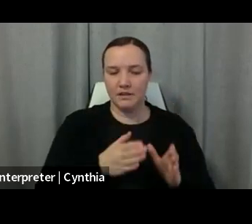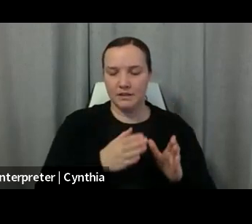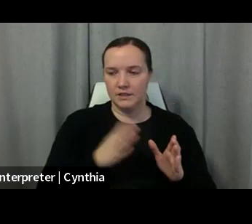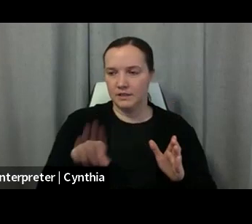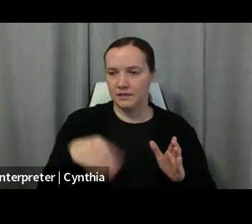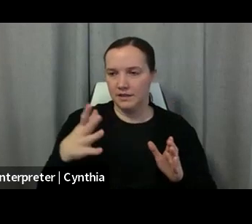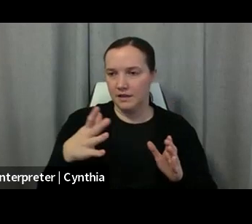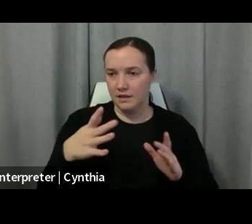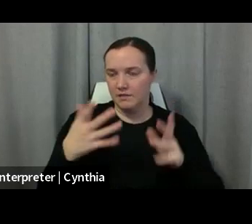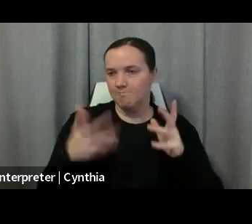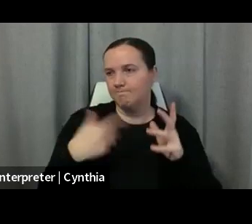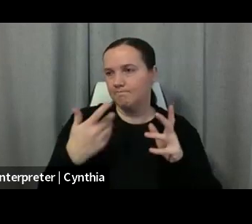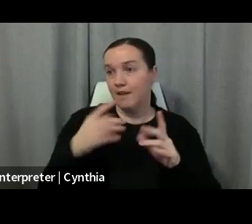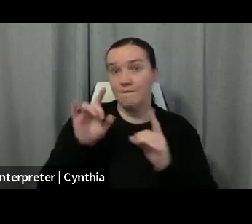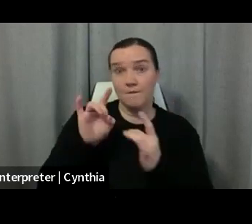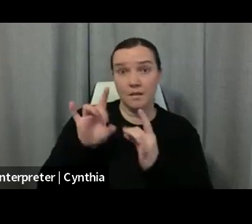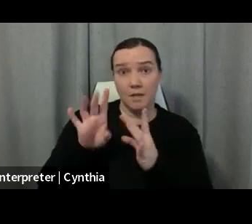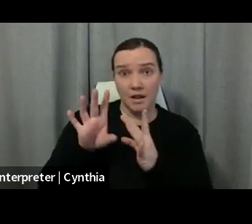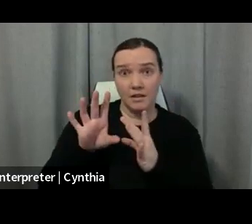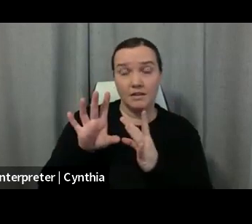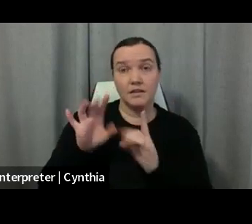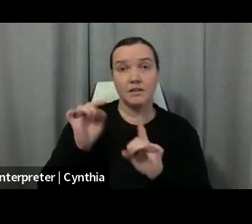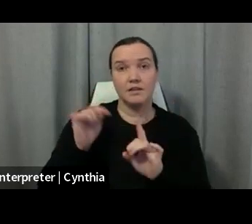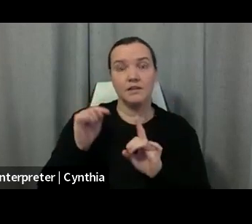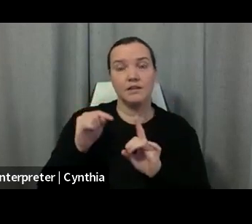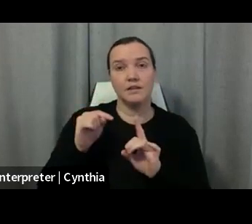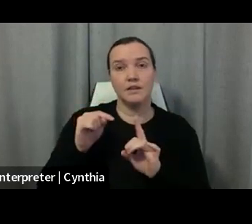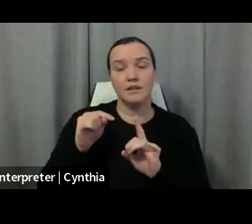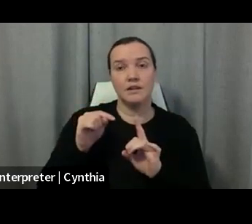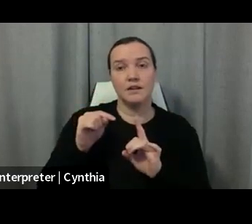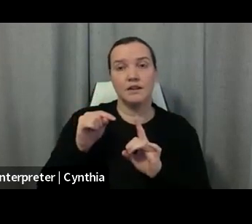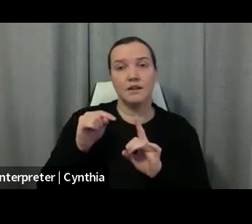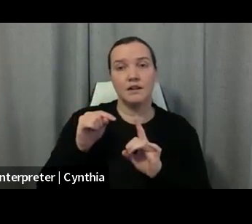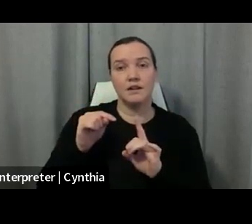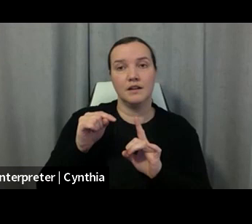giving a feedback and having an